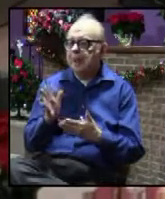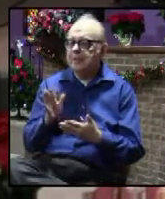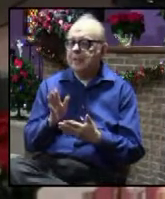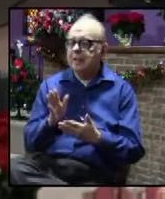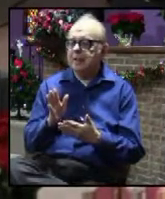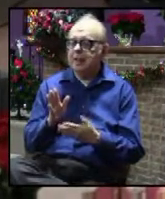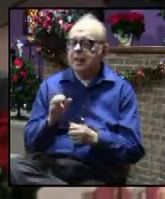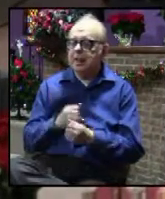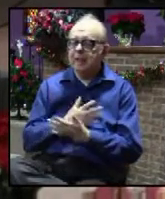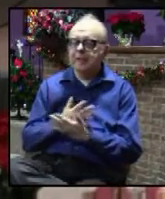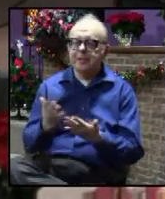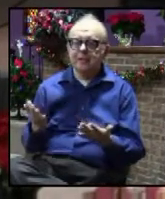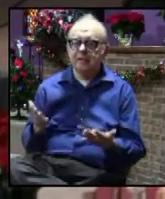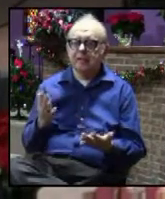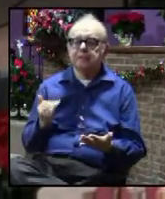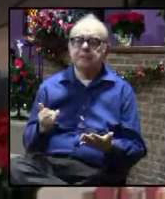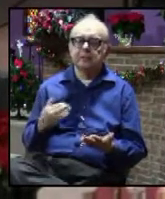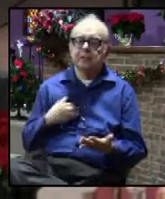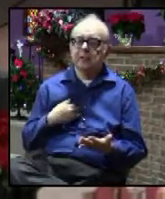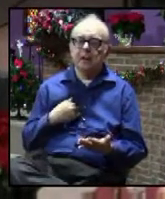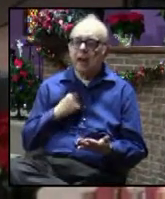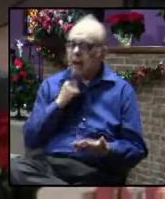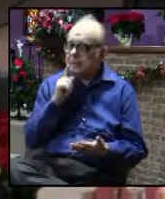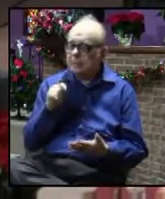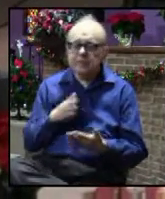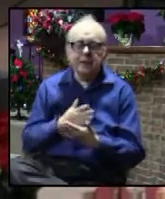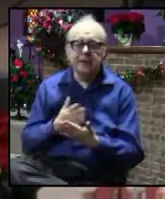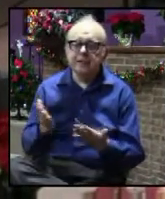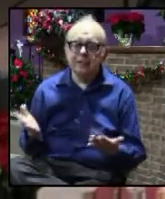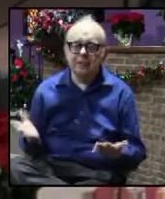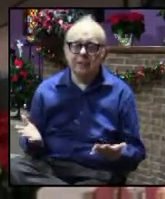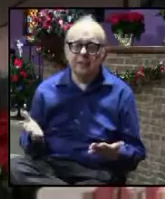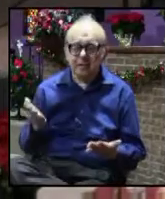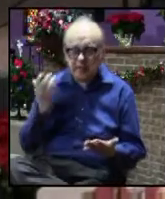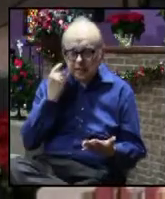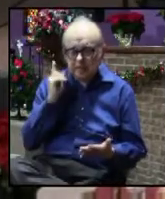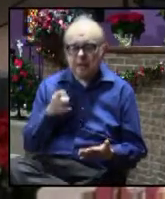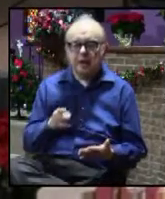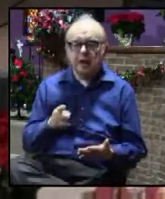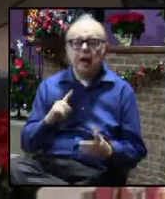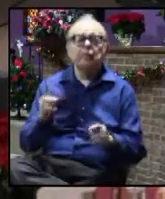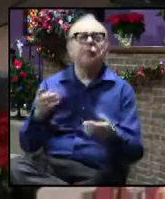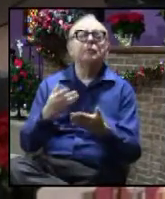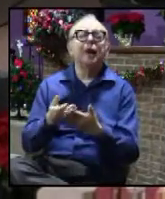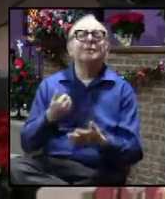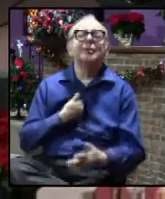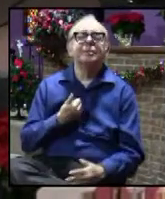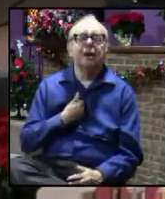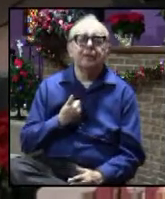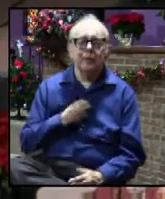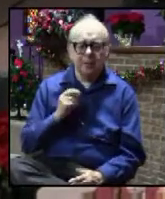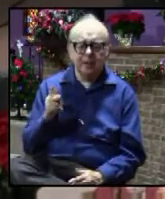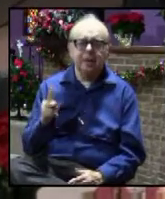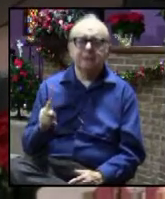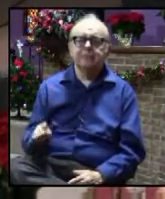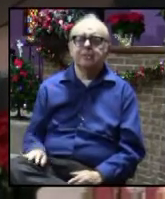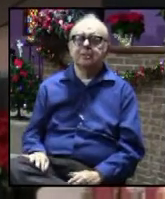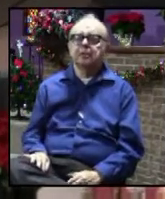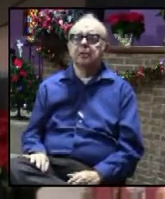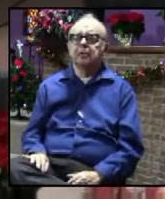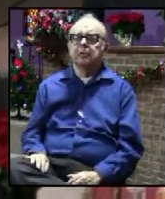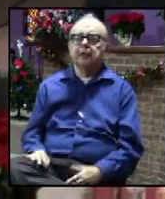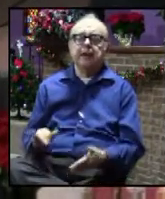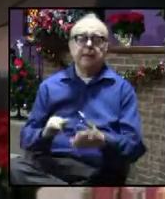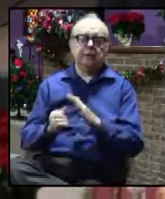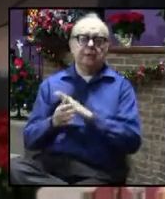Don't buy me anything because I don't need anything. If I need it, I'll go buy it. Okay? So